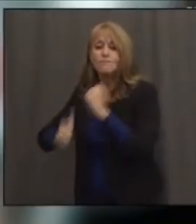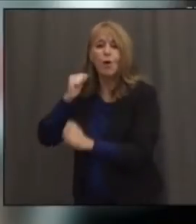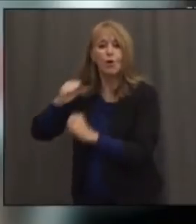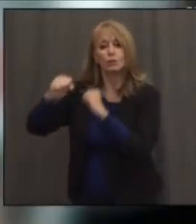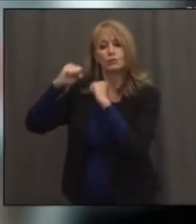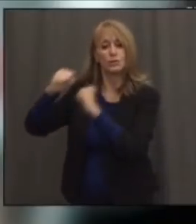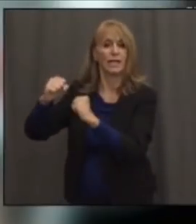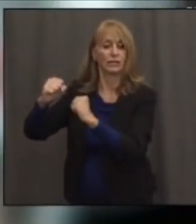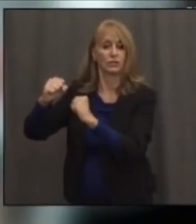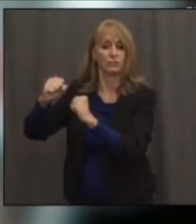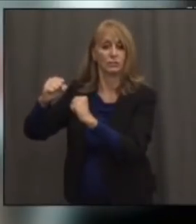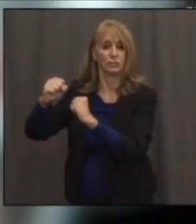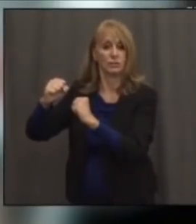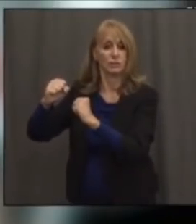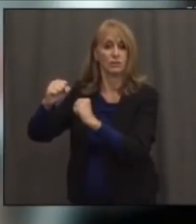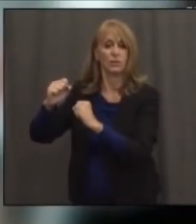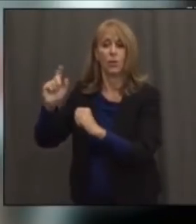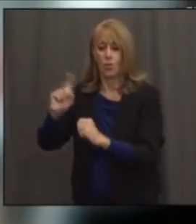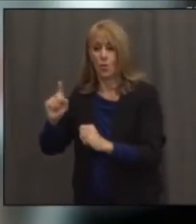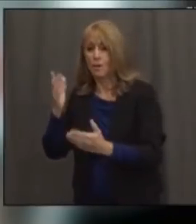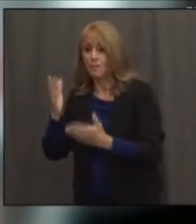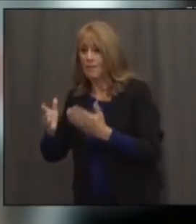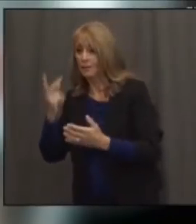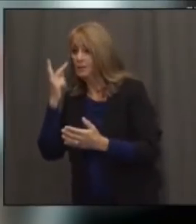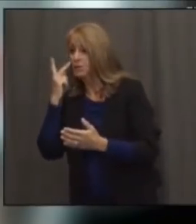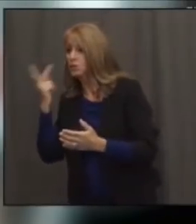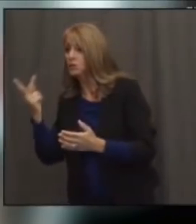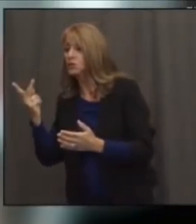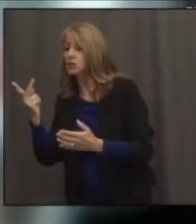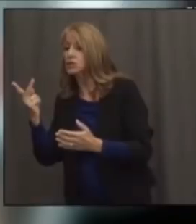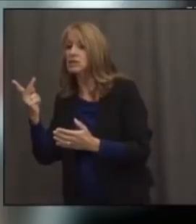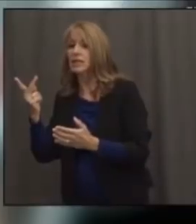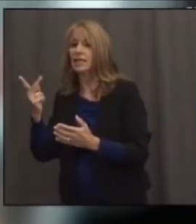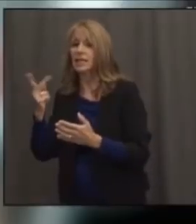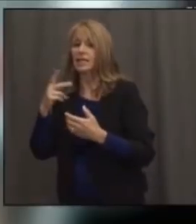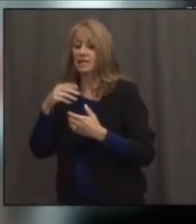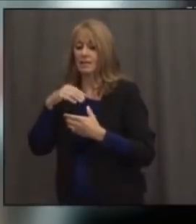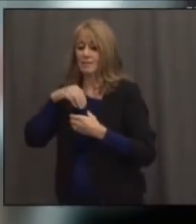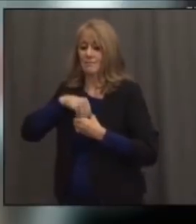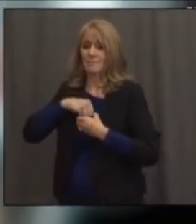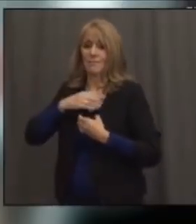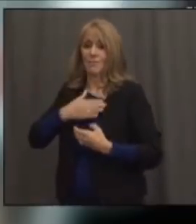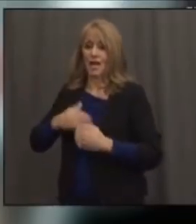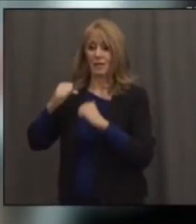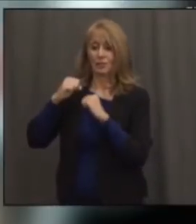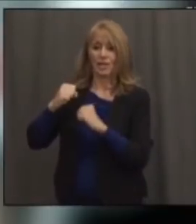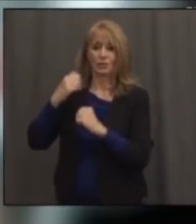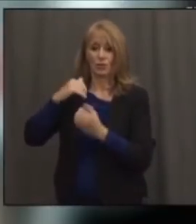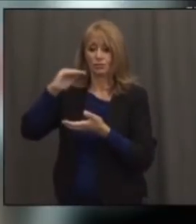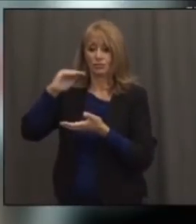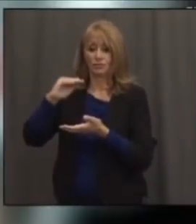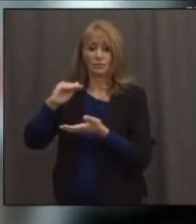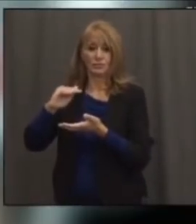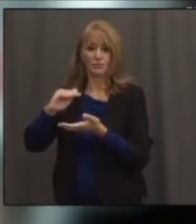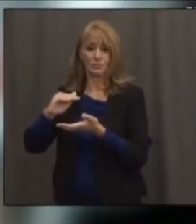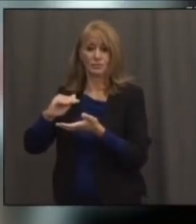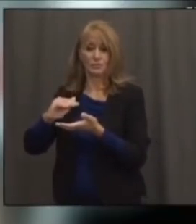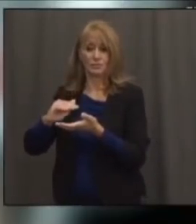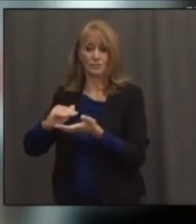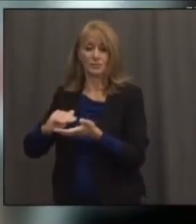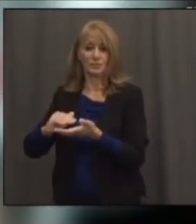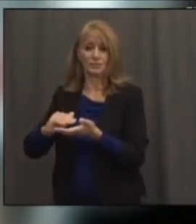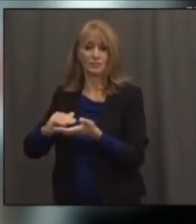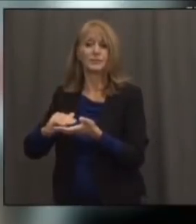and the very population where you might actually see a meaningful decline in neutralizing antibodies to the point where immunity may fall